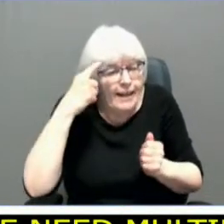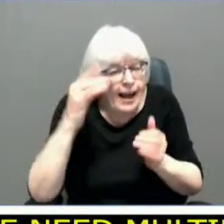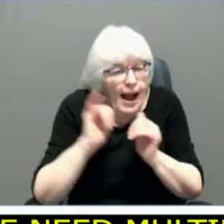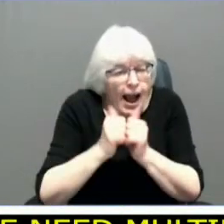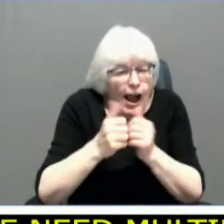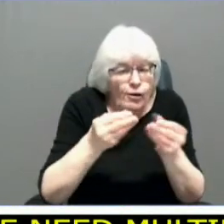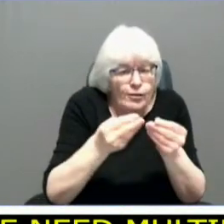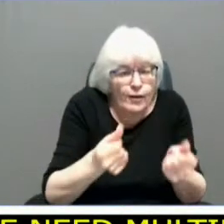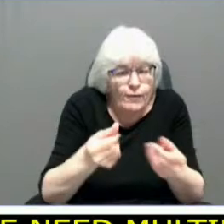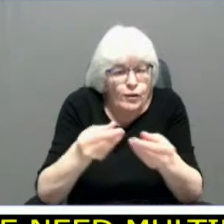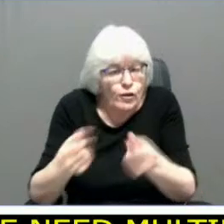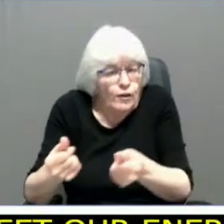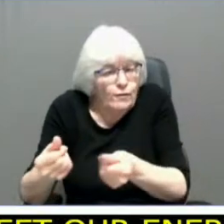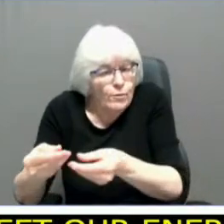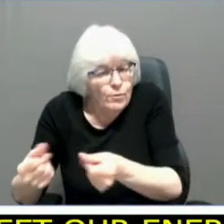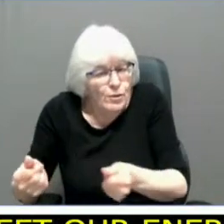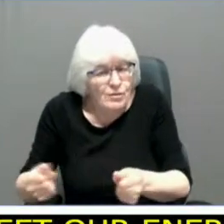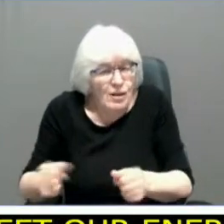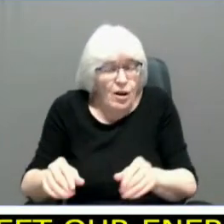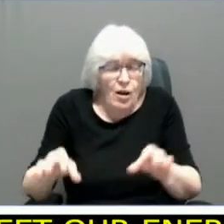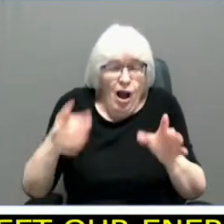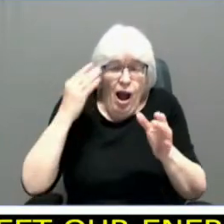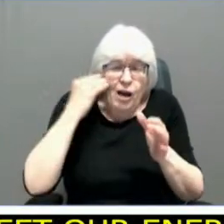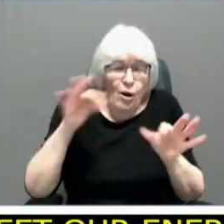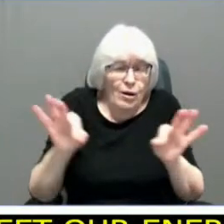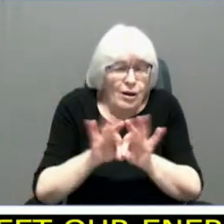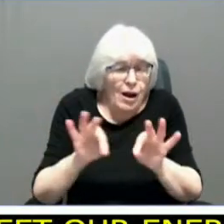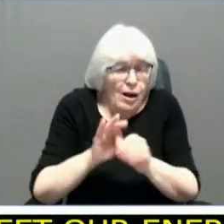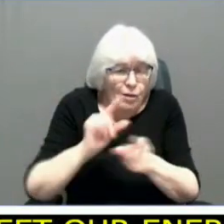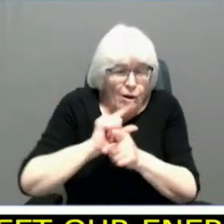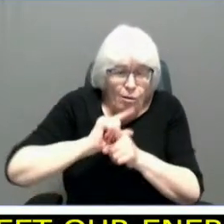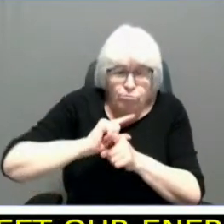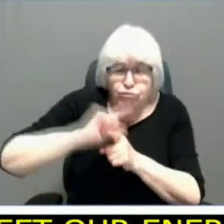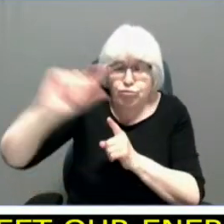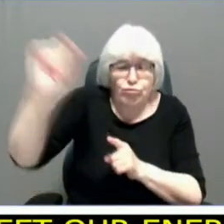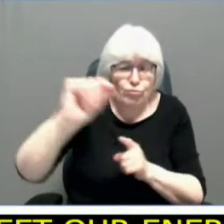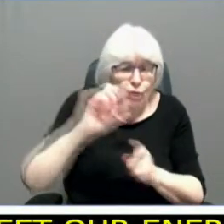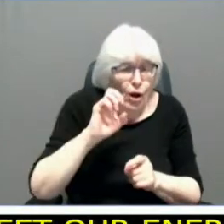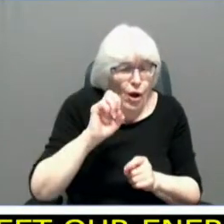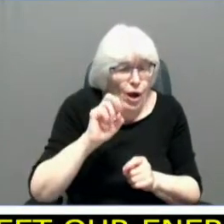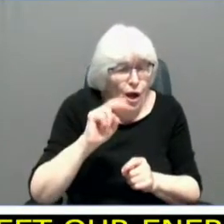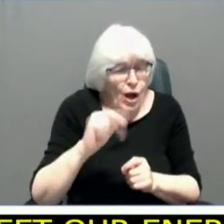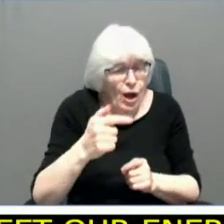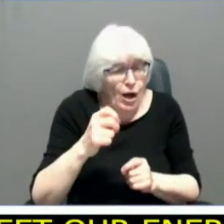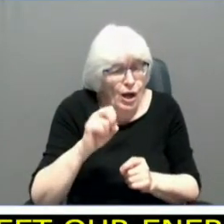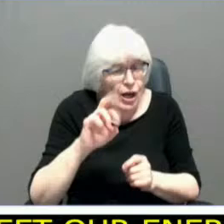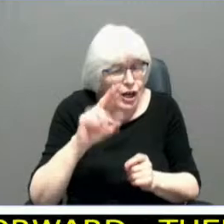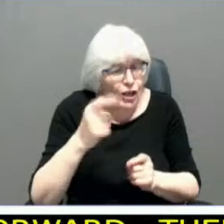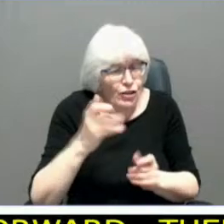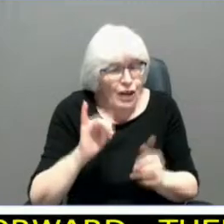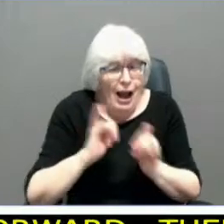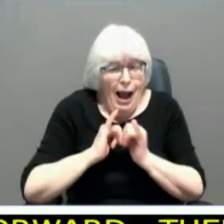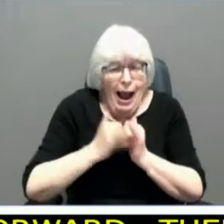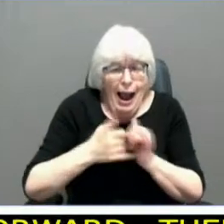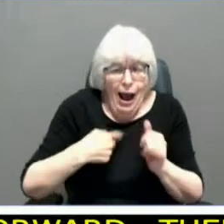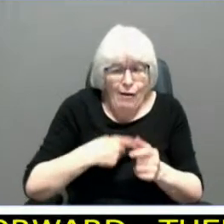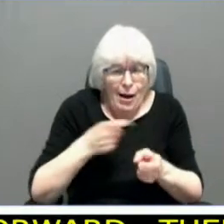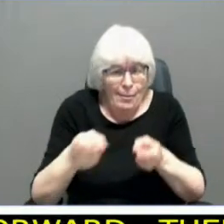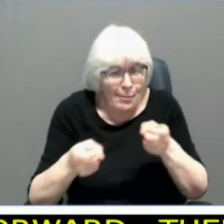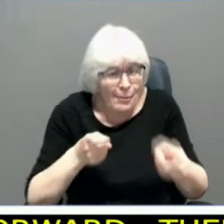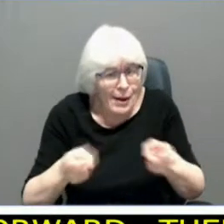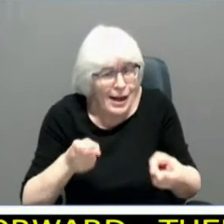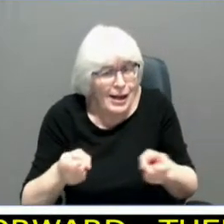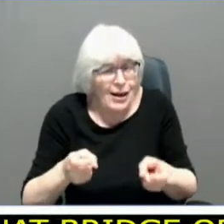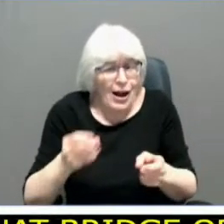costs. And we're all talking about how do we manage and reduce the home energy bill, and through whether it be heat pumps or